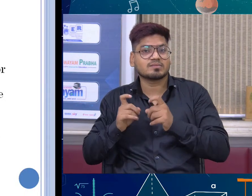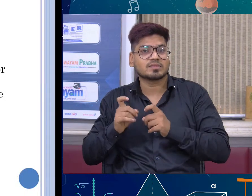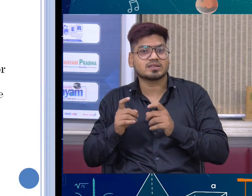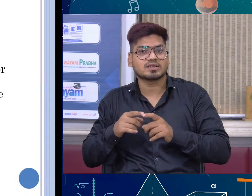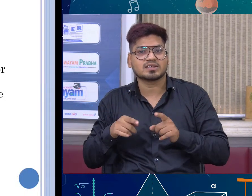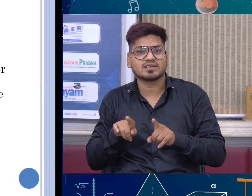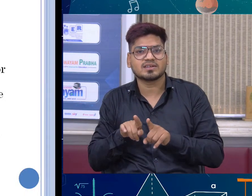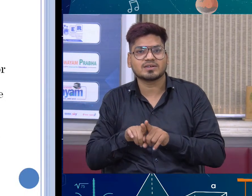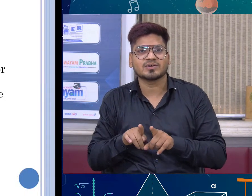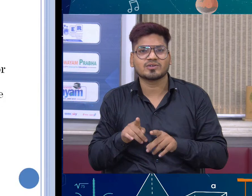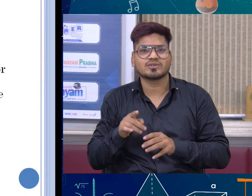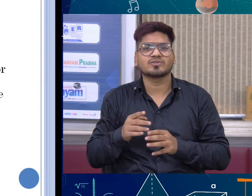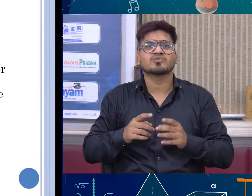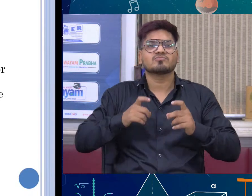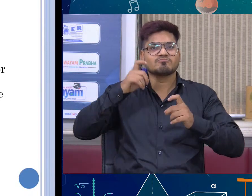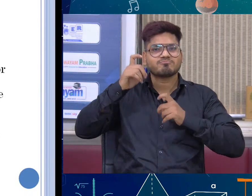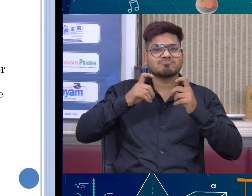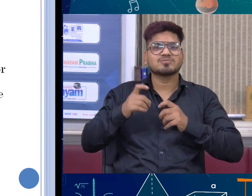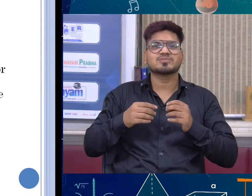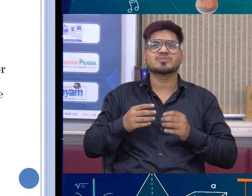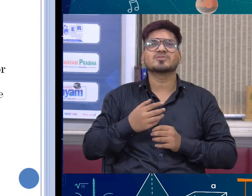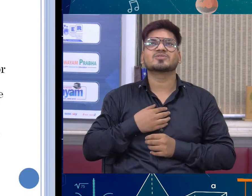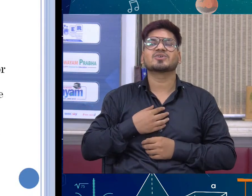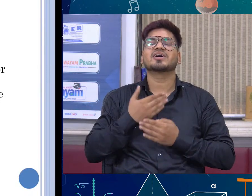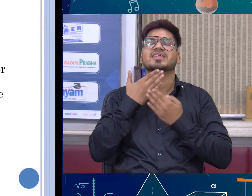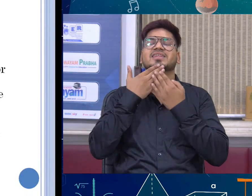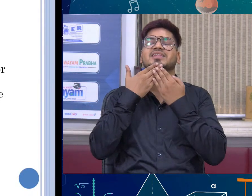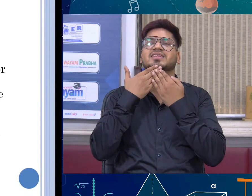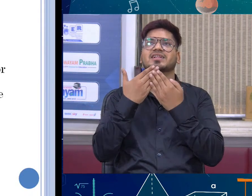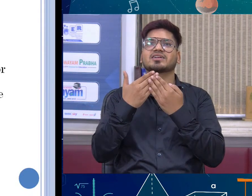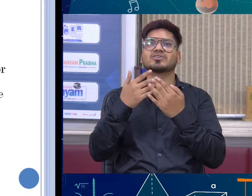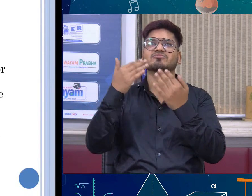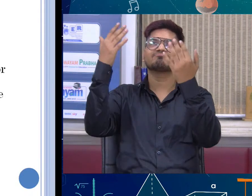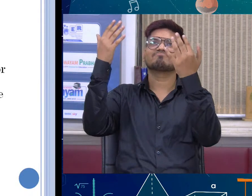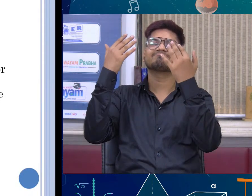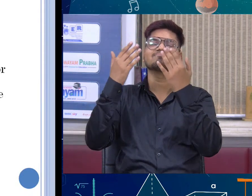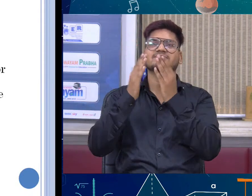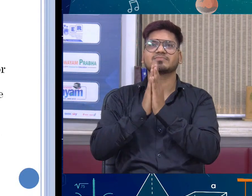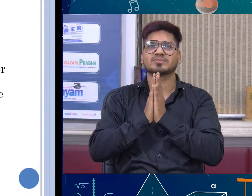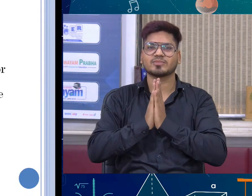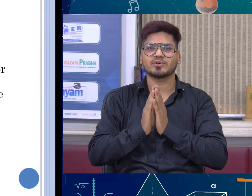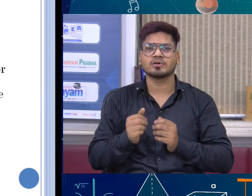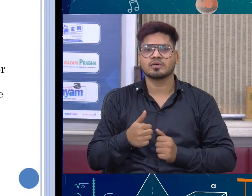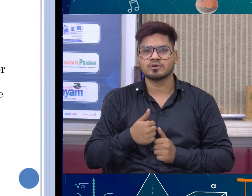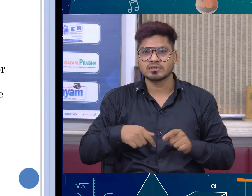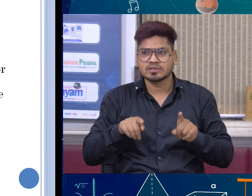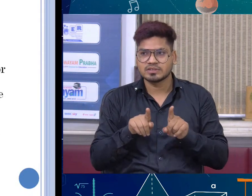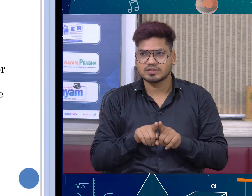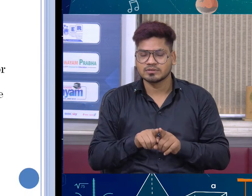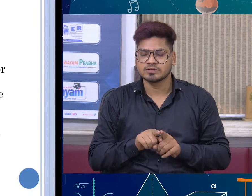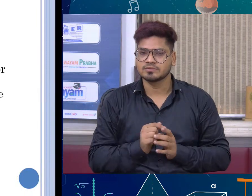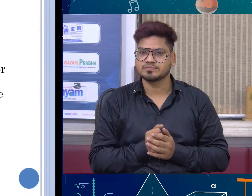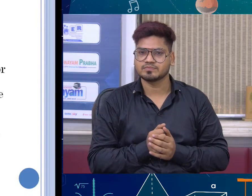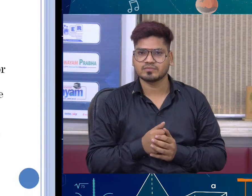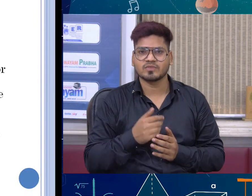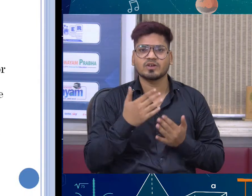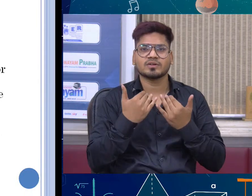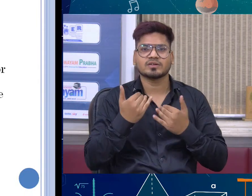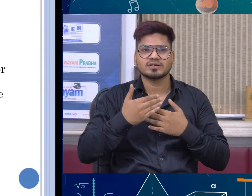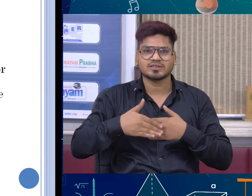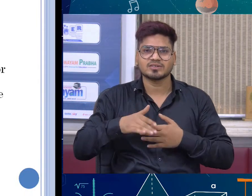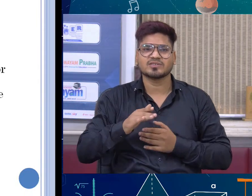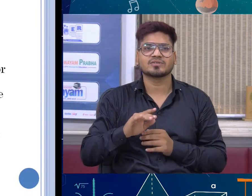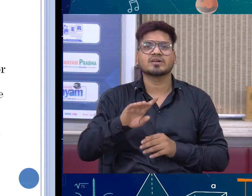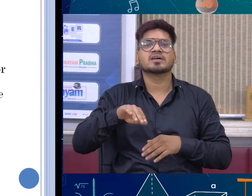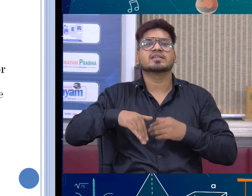regarding he's getting an expression. He's satisfied with that and he's getting an expression. He regarded the